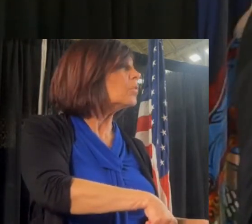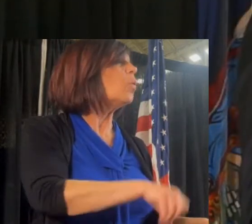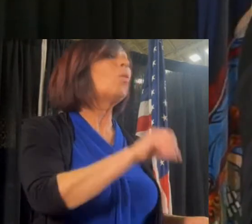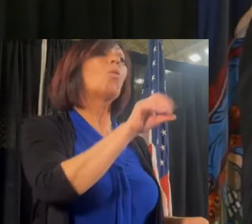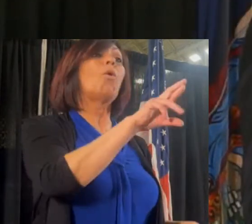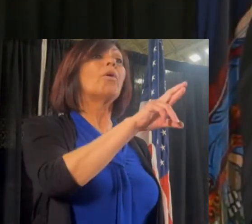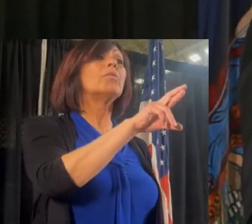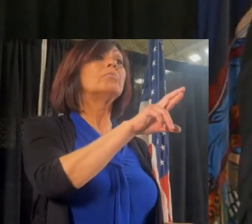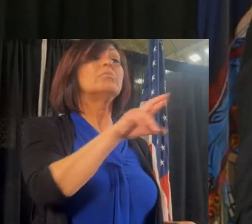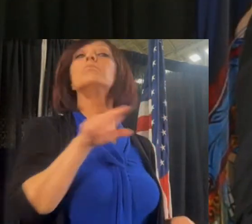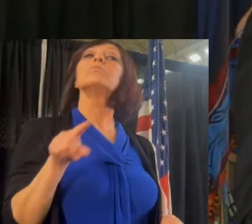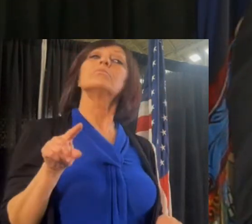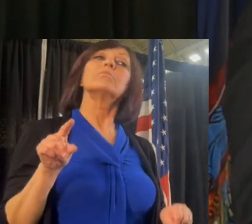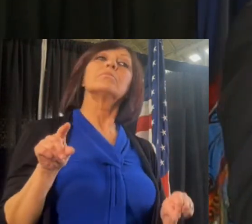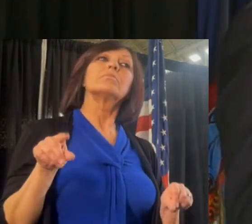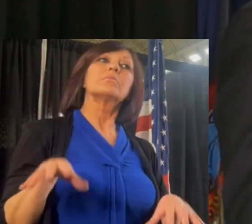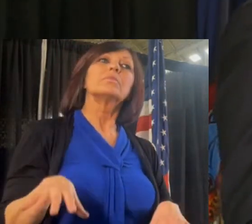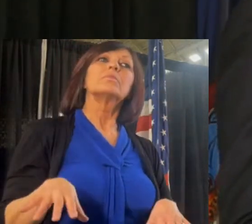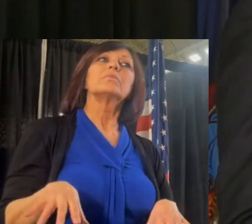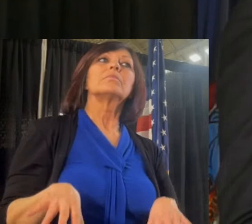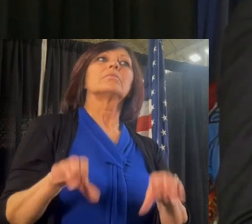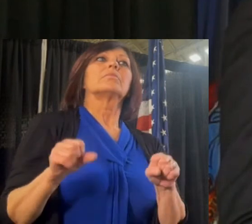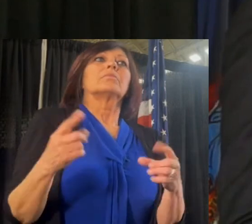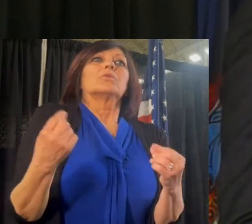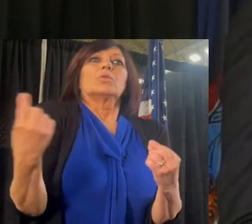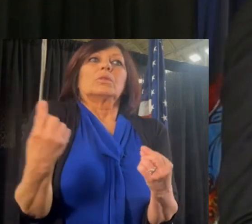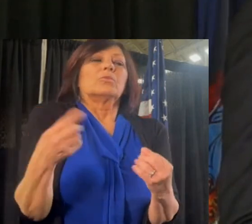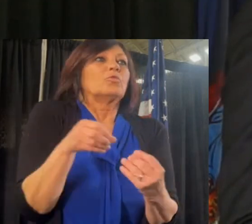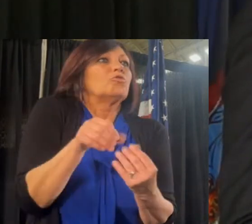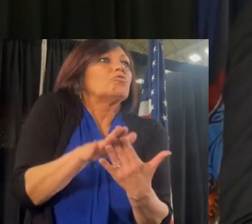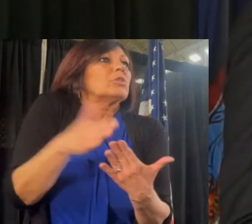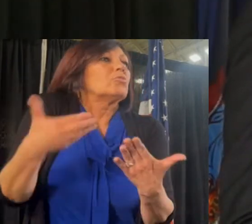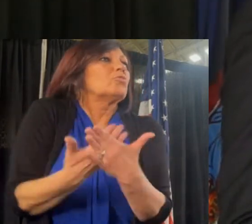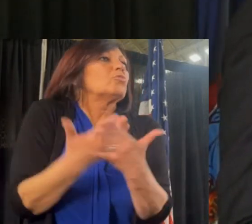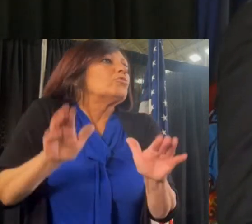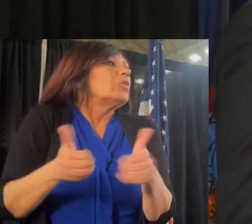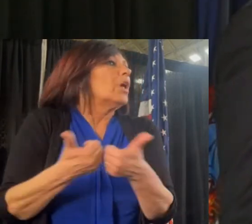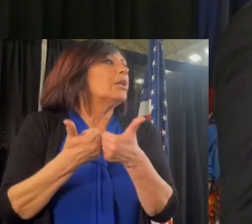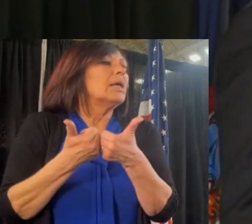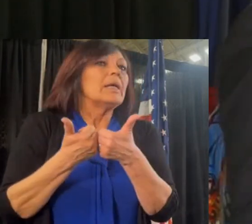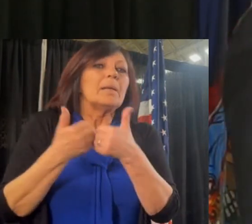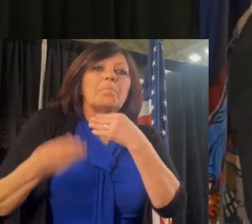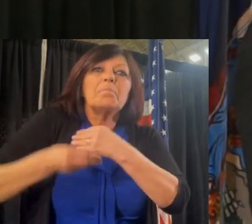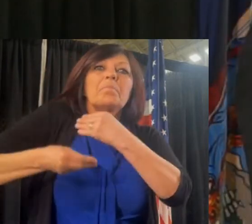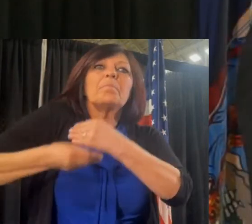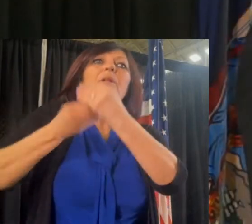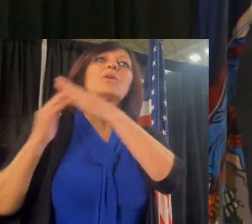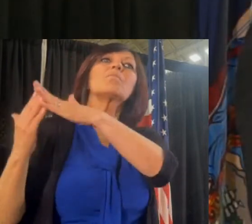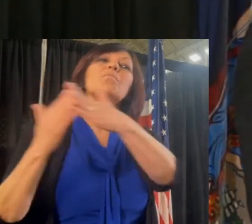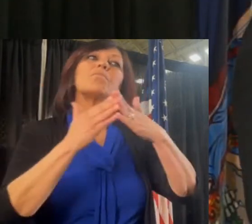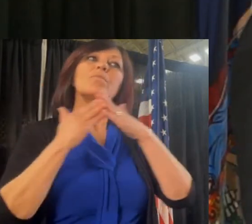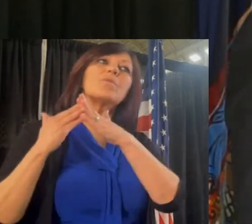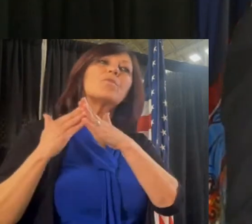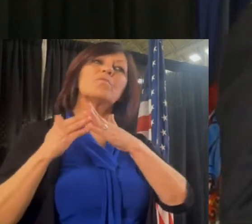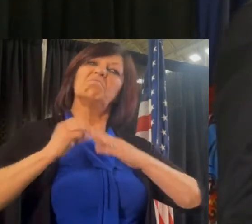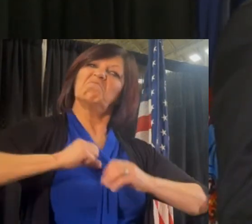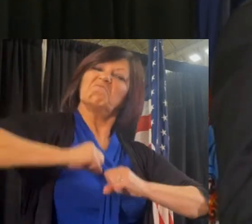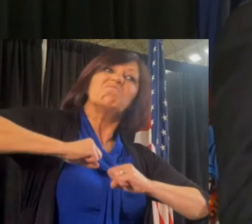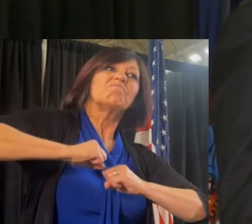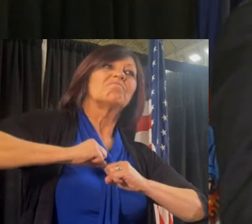or we can take collective action to address these new challenges and build a community defined by